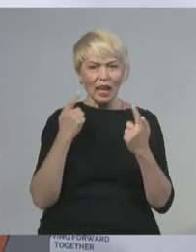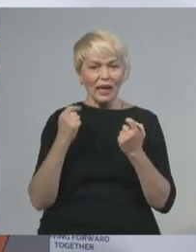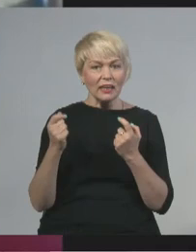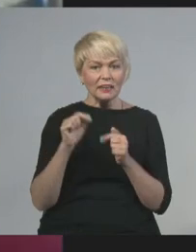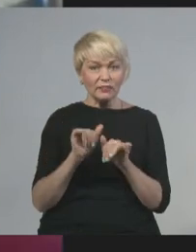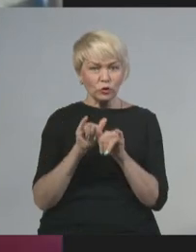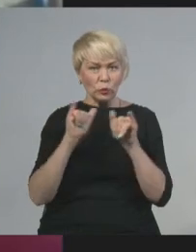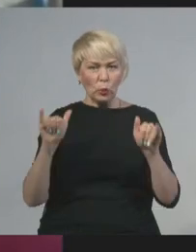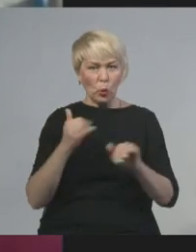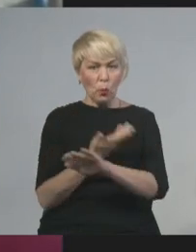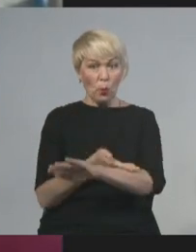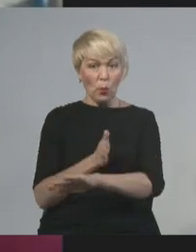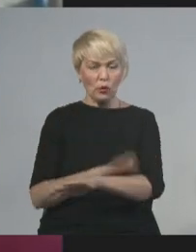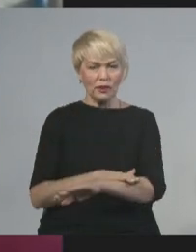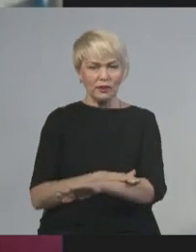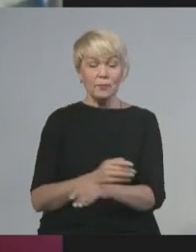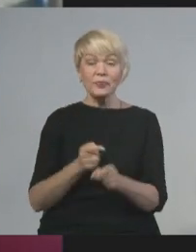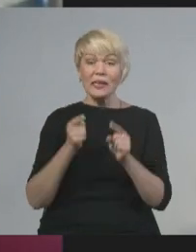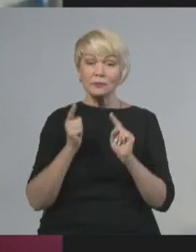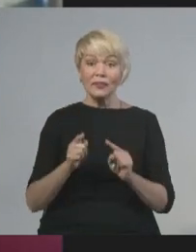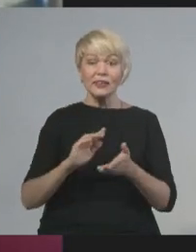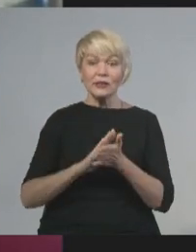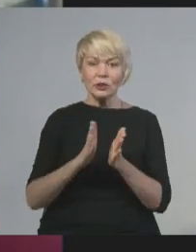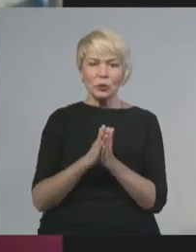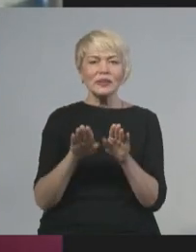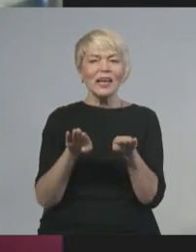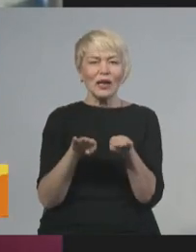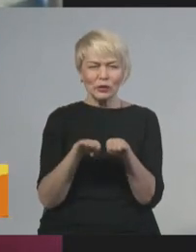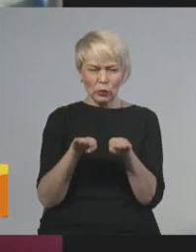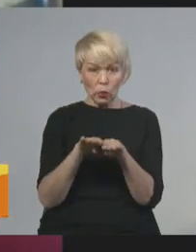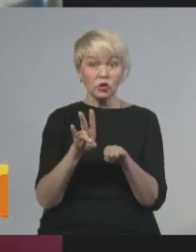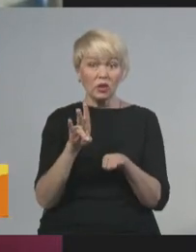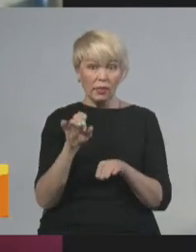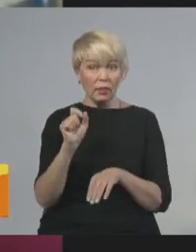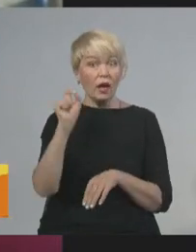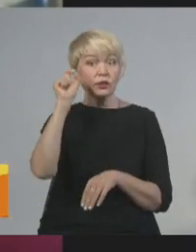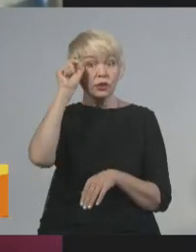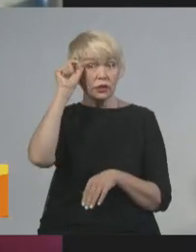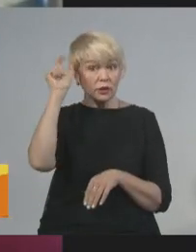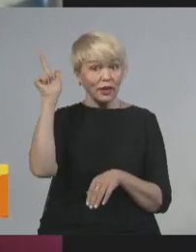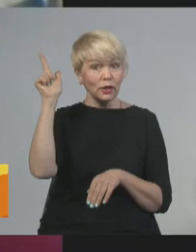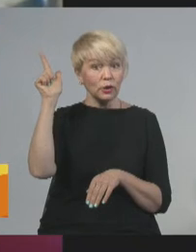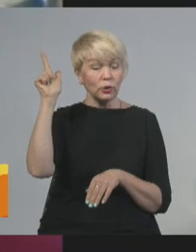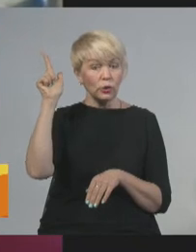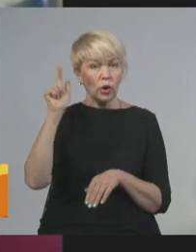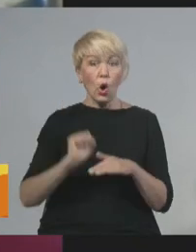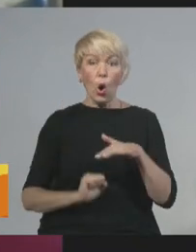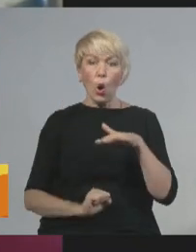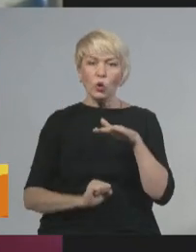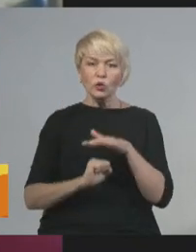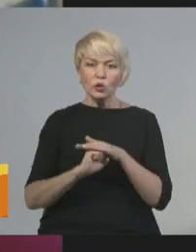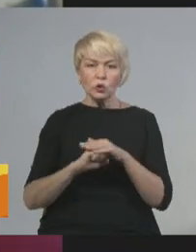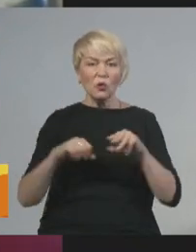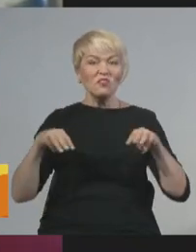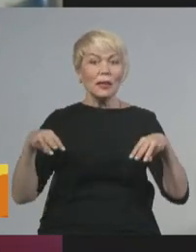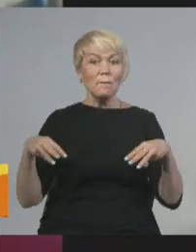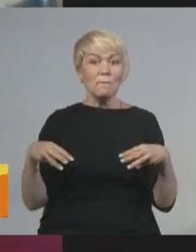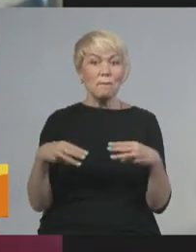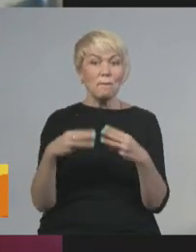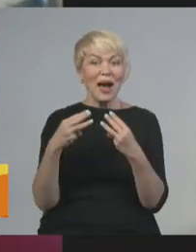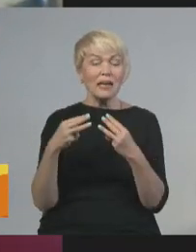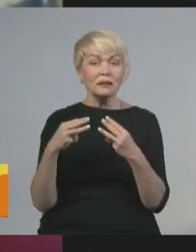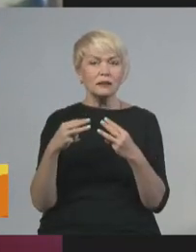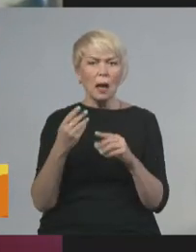situation is similar to the czech republic that the mainstream media um overall um provided